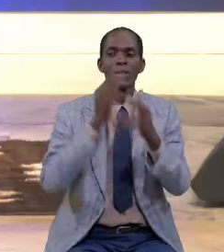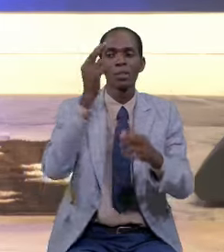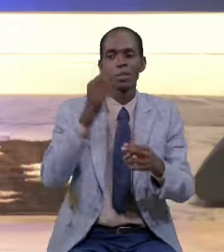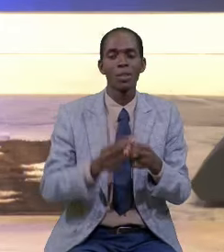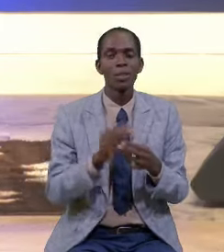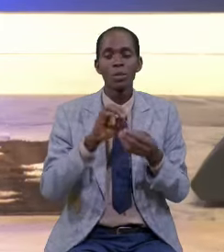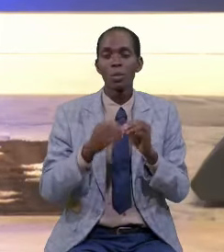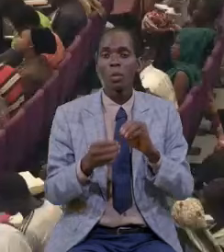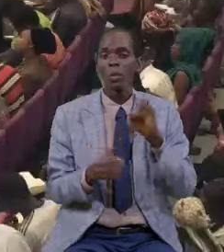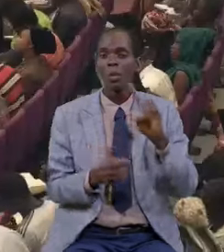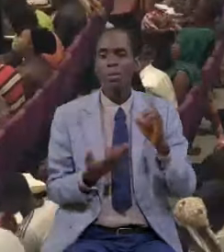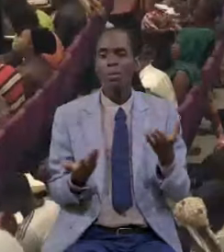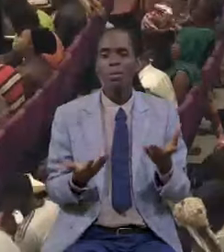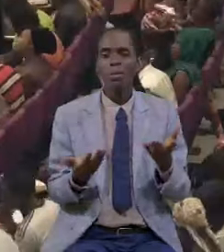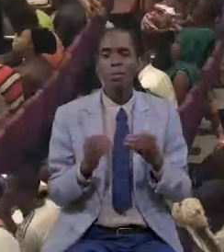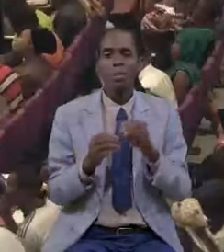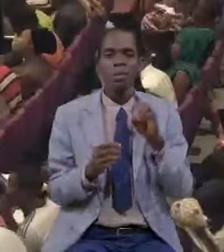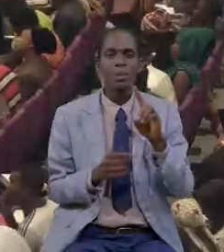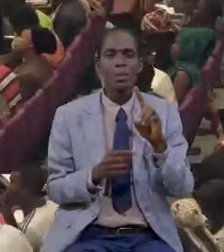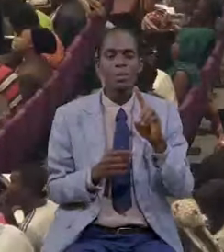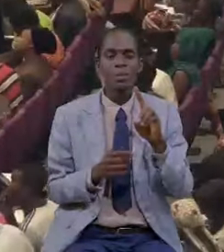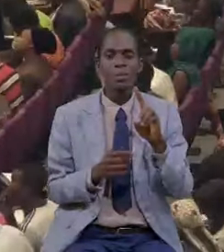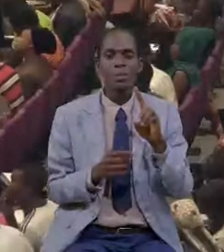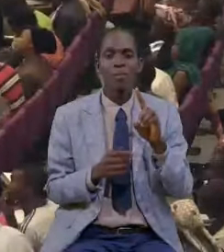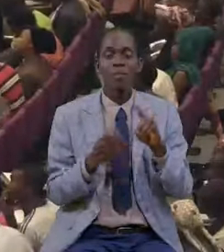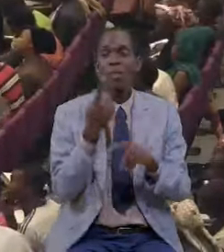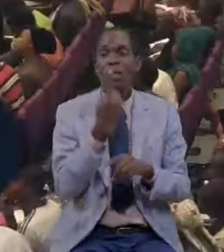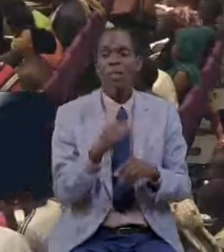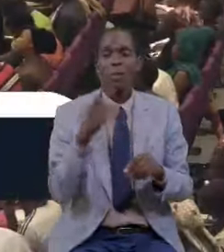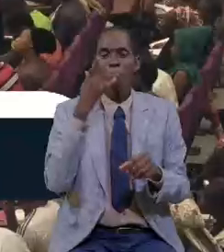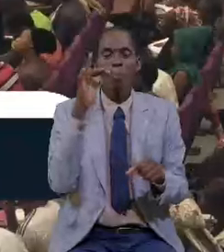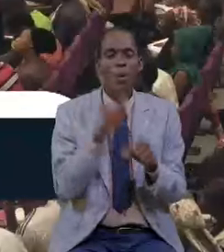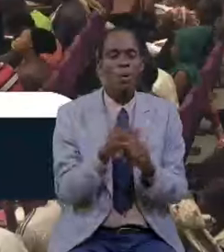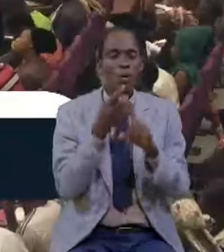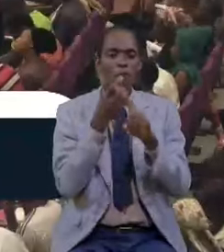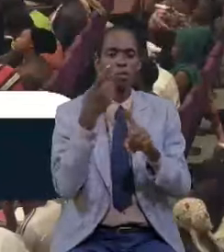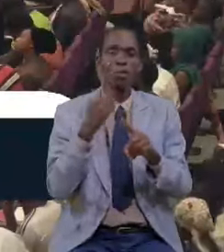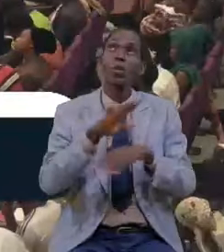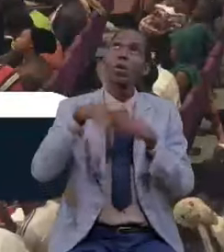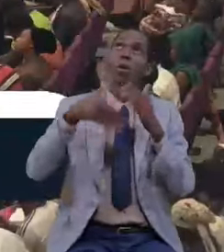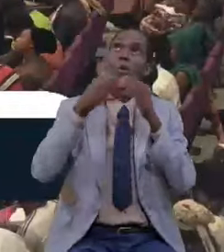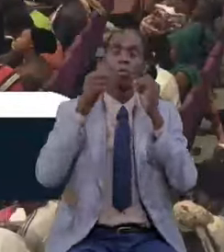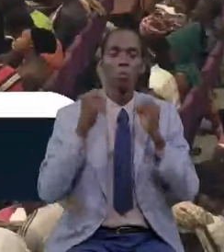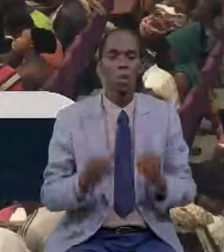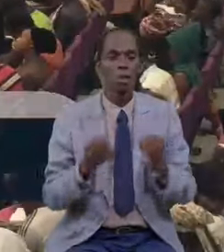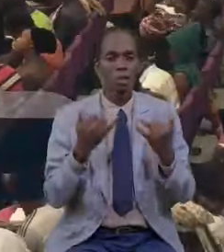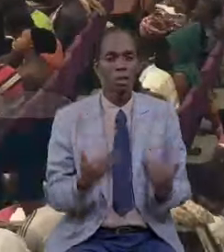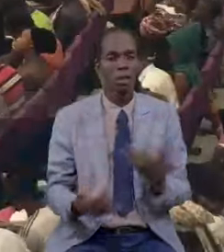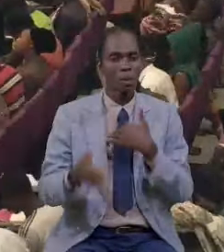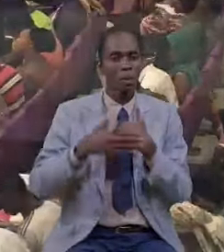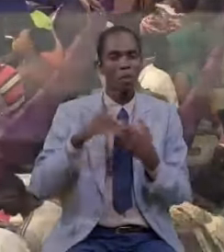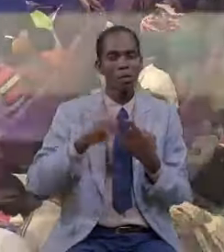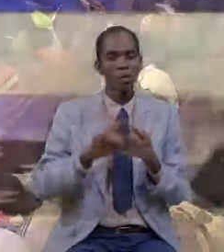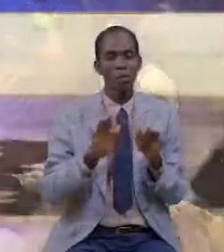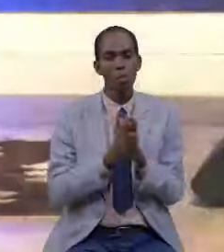one, tell me number one there. The promise from the Almighty. We're coming back to 1 Kings chapter